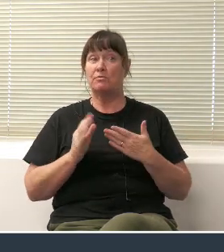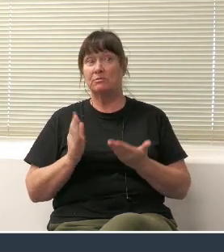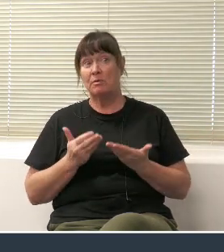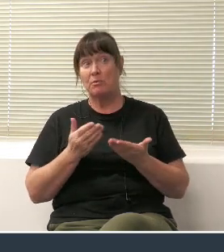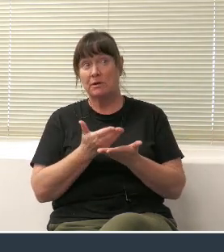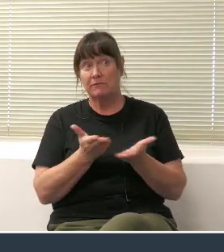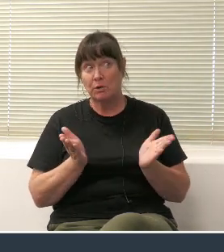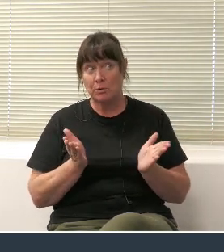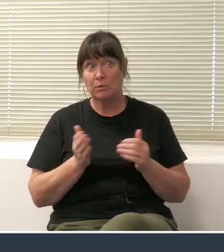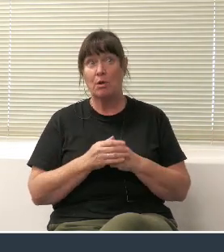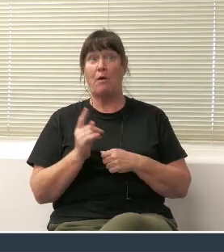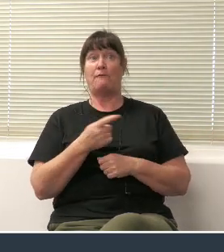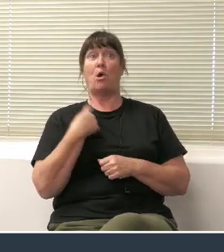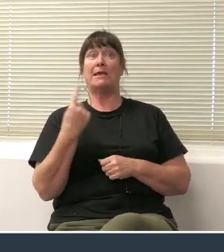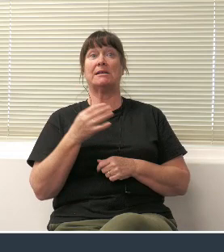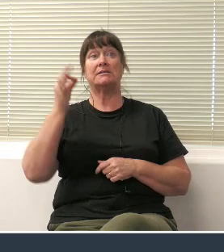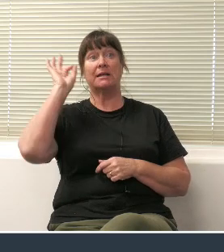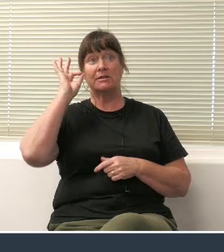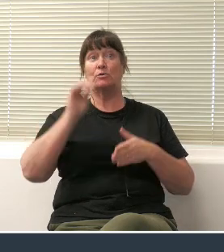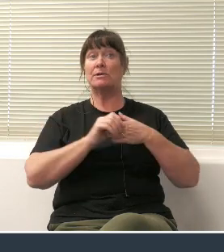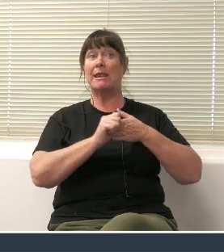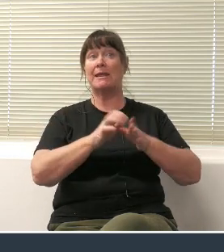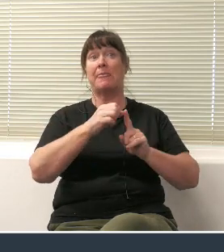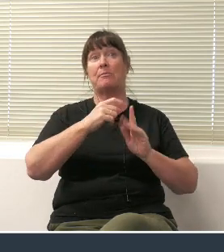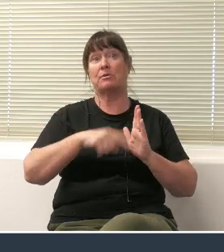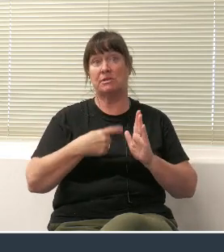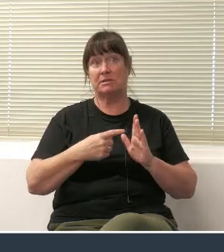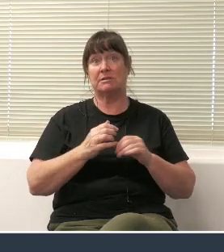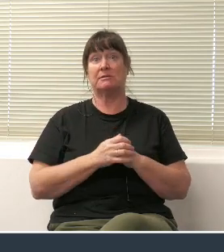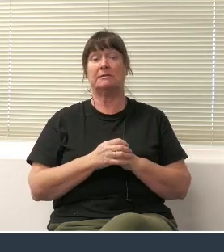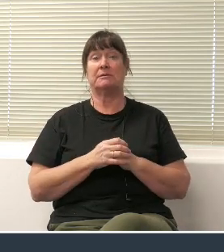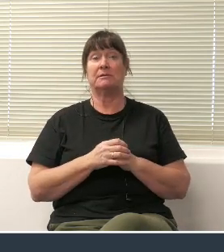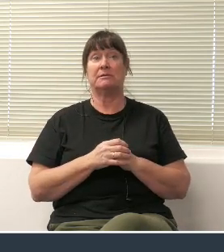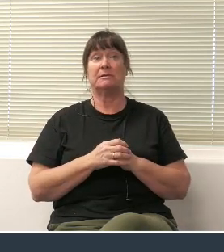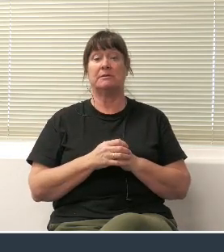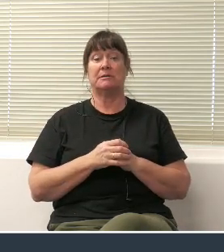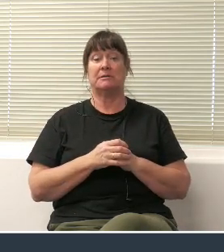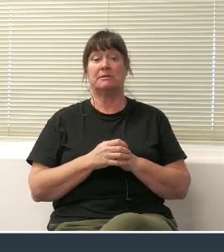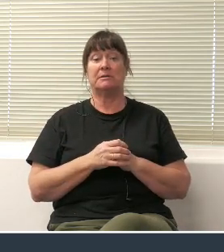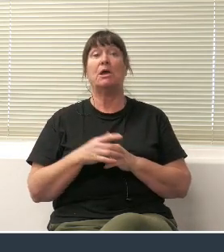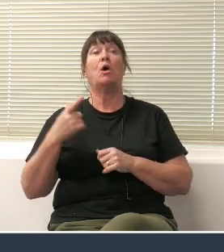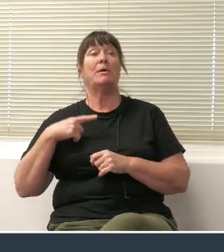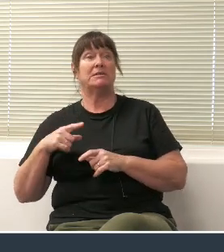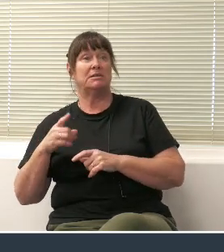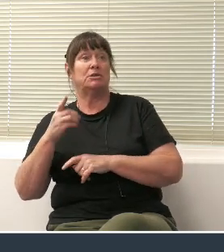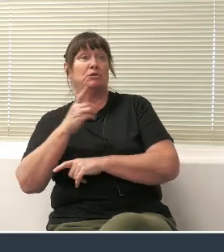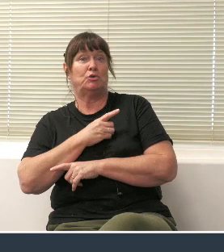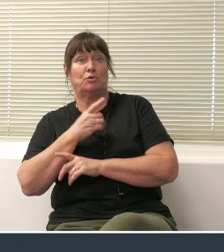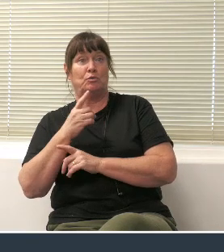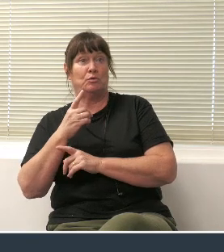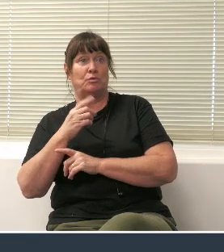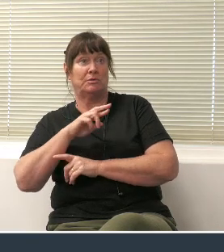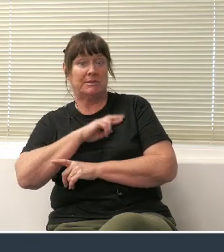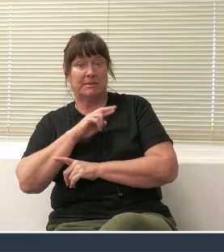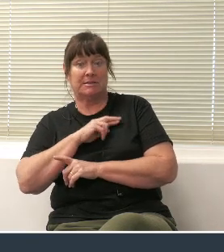you is for us as a council to lead that project. That came about after we did due diligence on the PwC